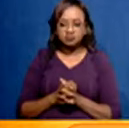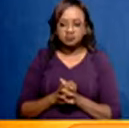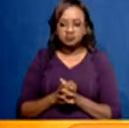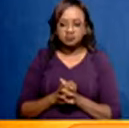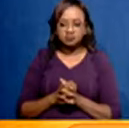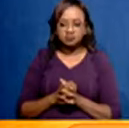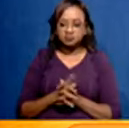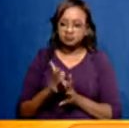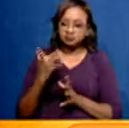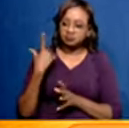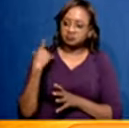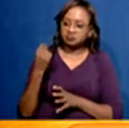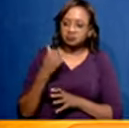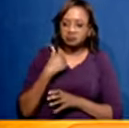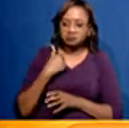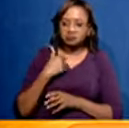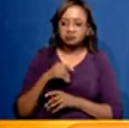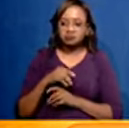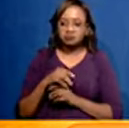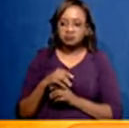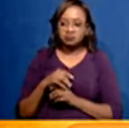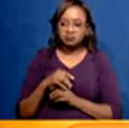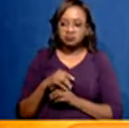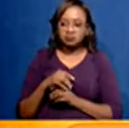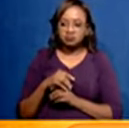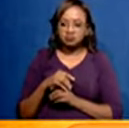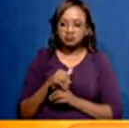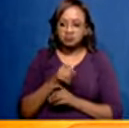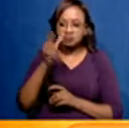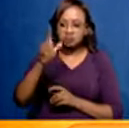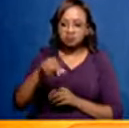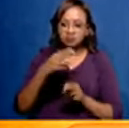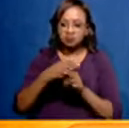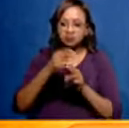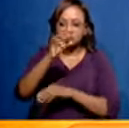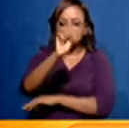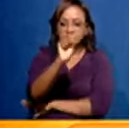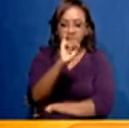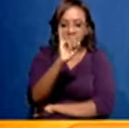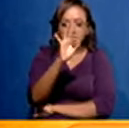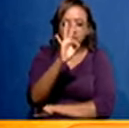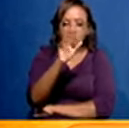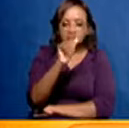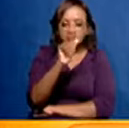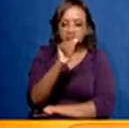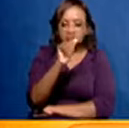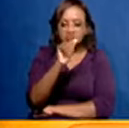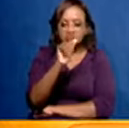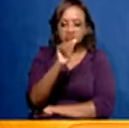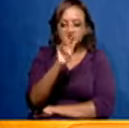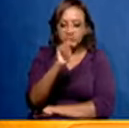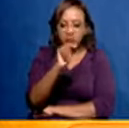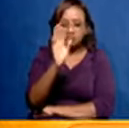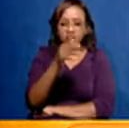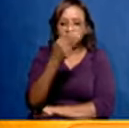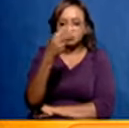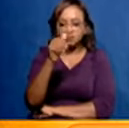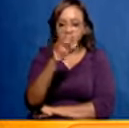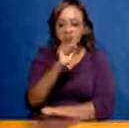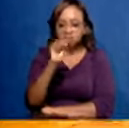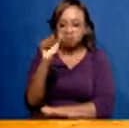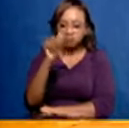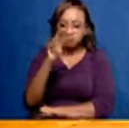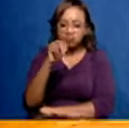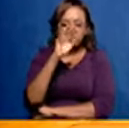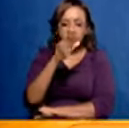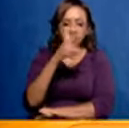new country person in the Netherlands. Her name was Sivan Hassan. She came from Ethiopia. She